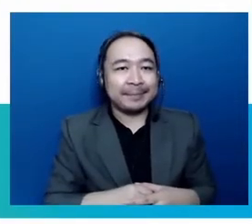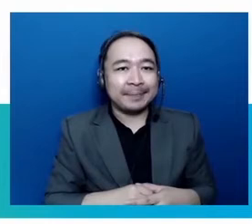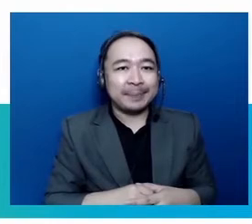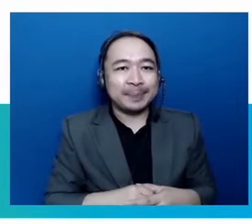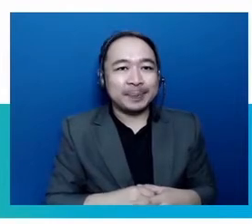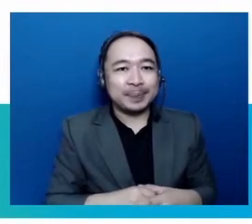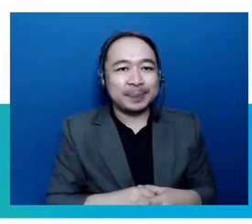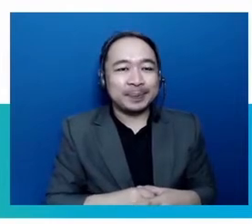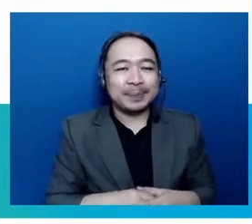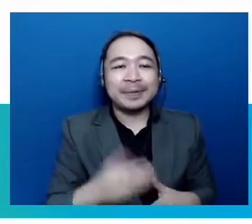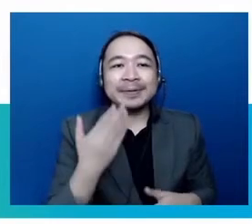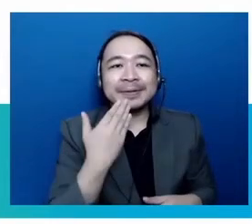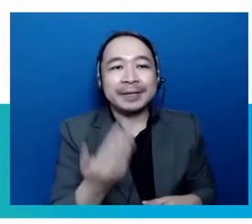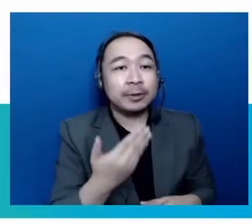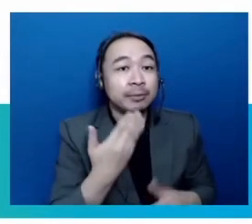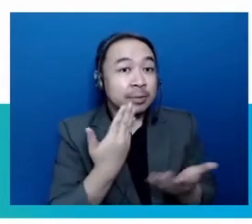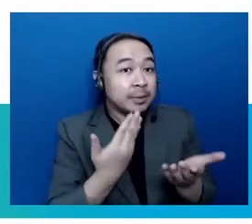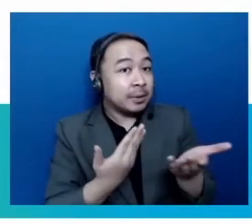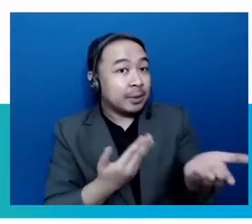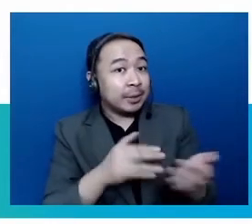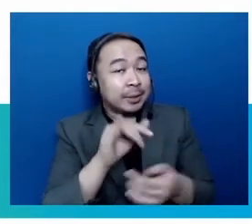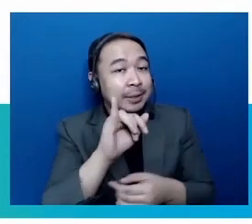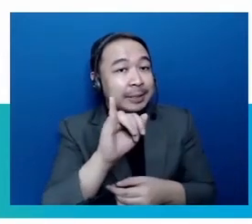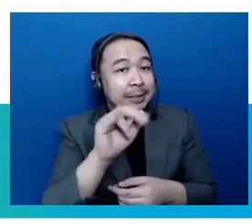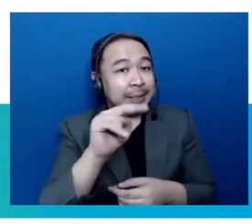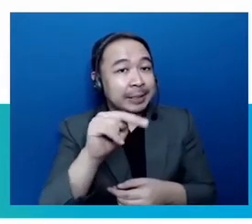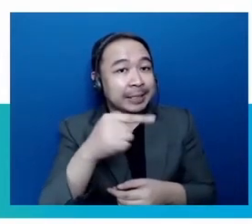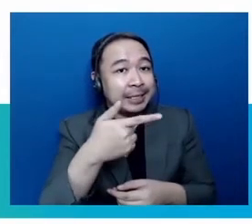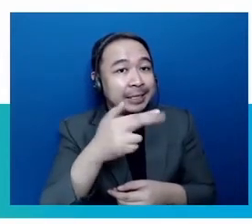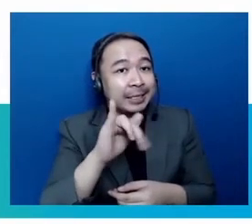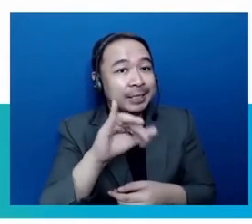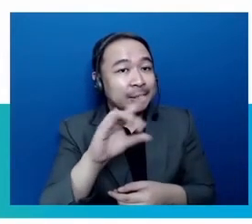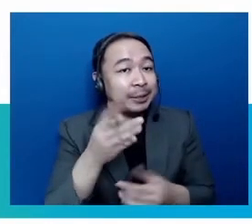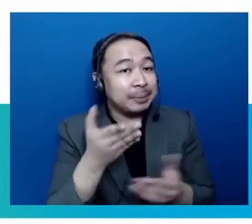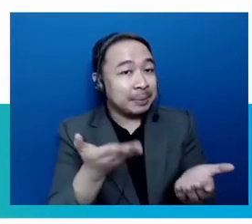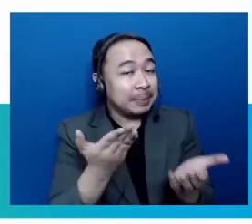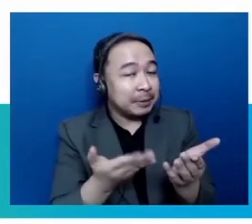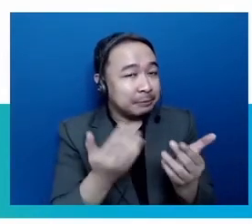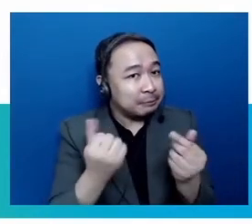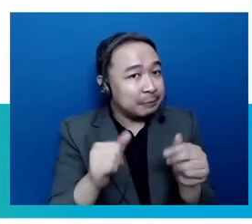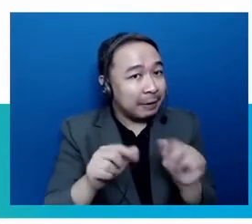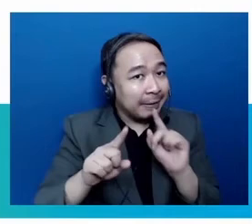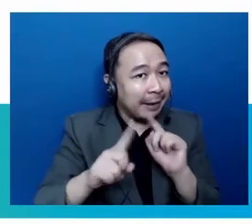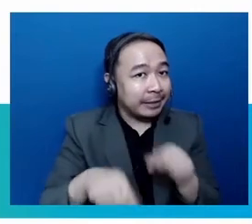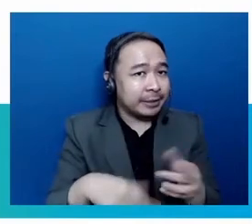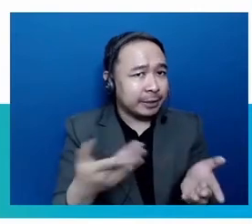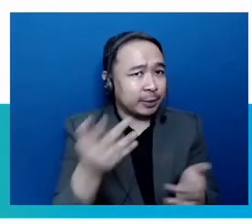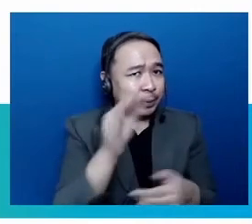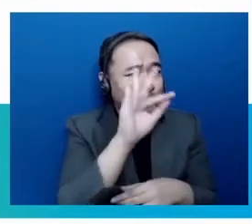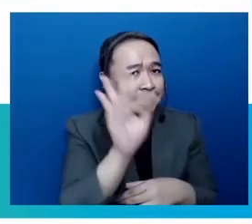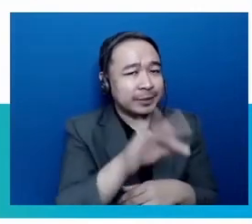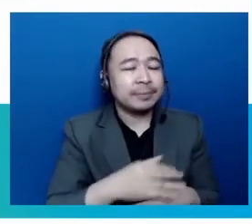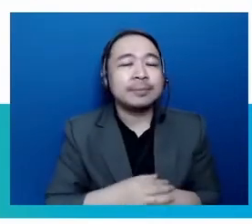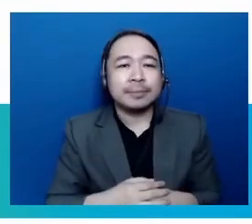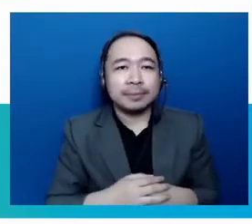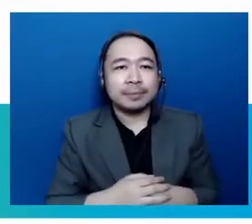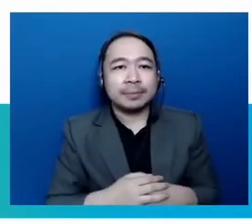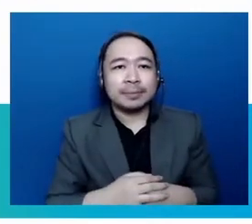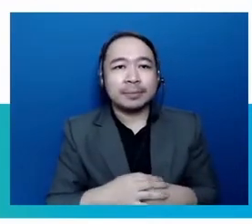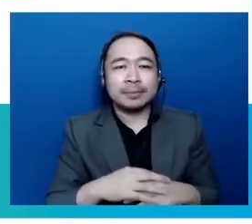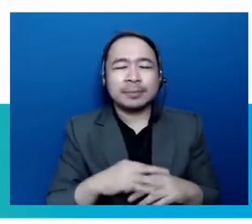Christian. Ingrid, would you like to maybe take a stab at that question, please? Yes, I first of